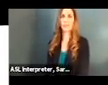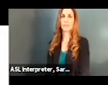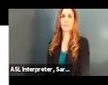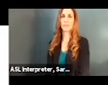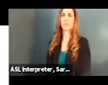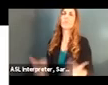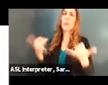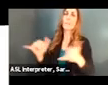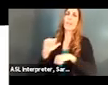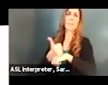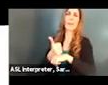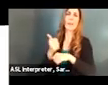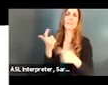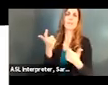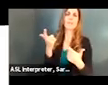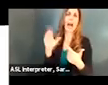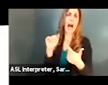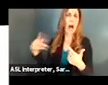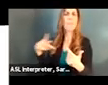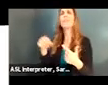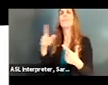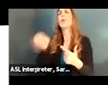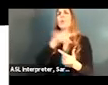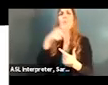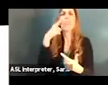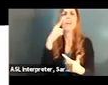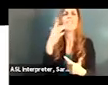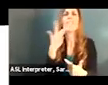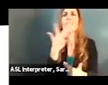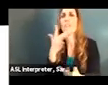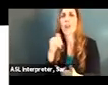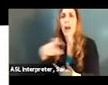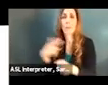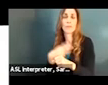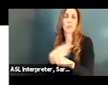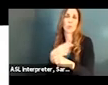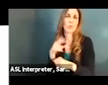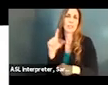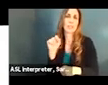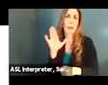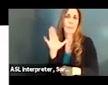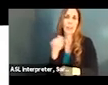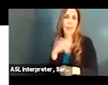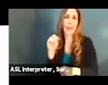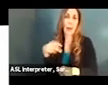just put in the chat your favorite early intervention app that you use if you do use a tablet and apps.